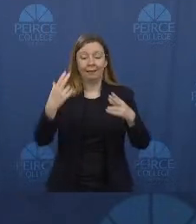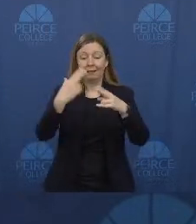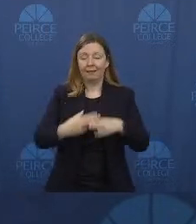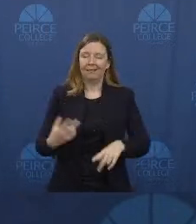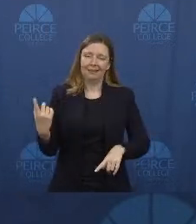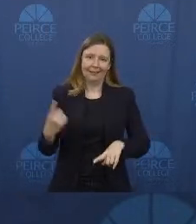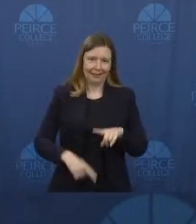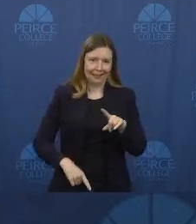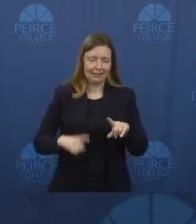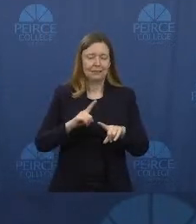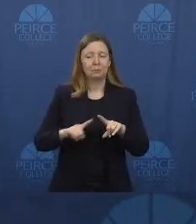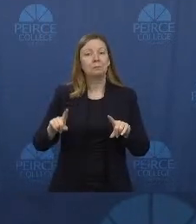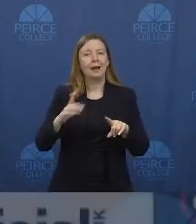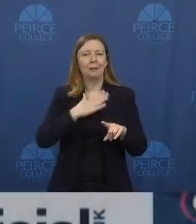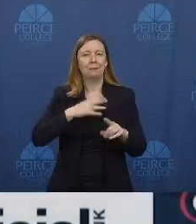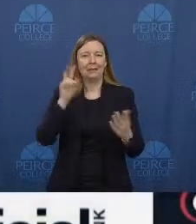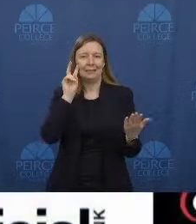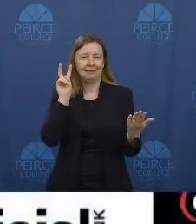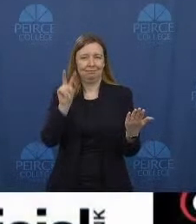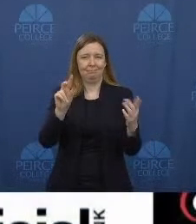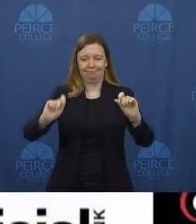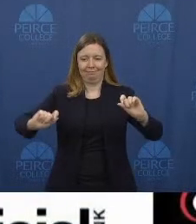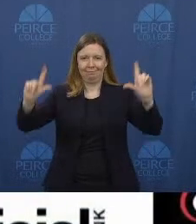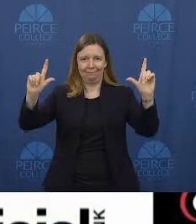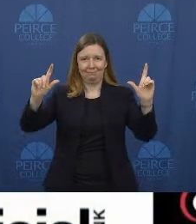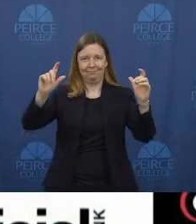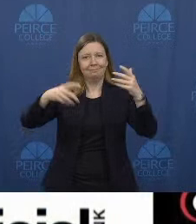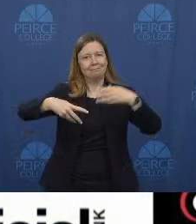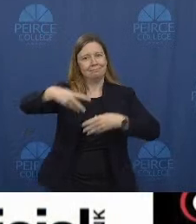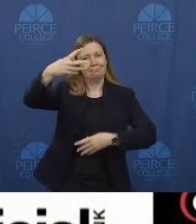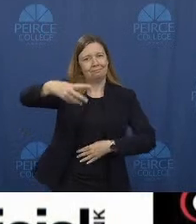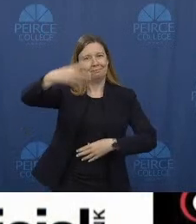However, please refer to your screen.